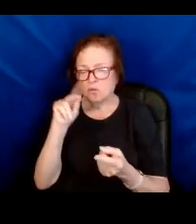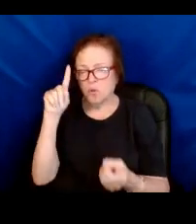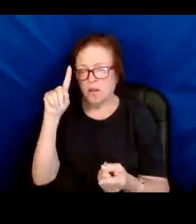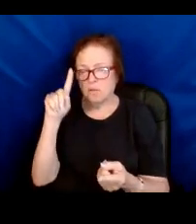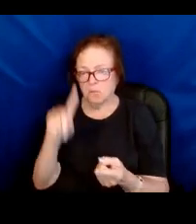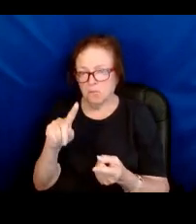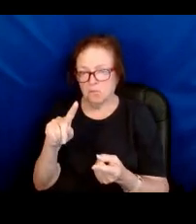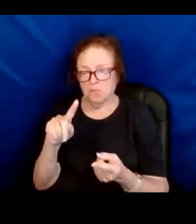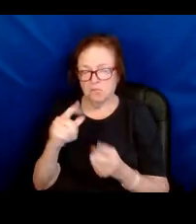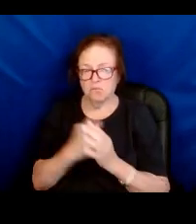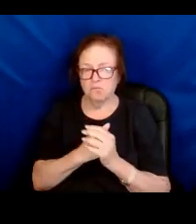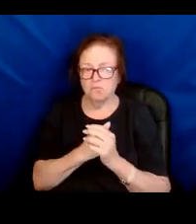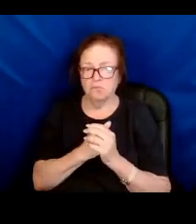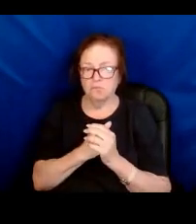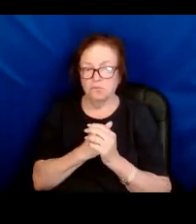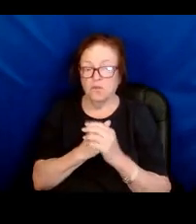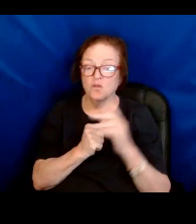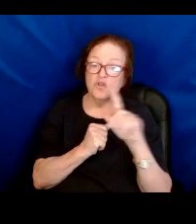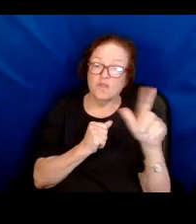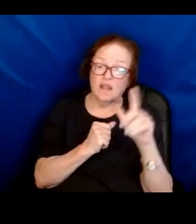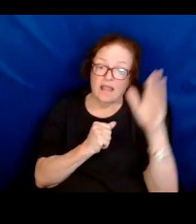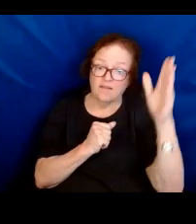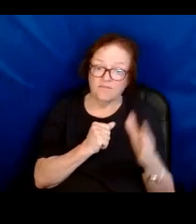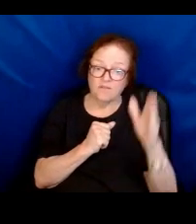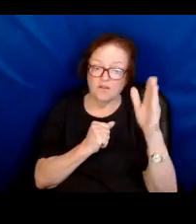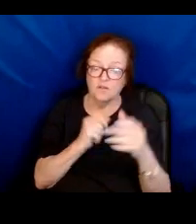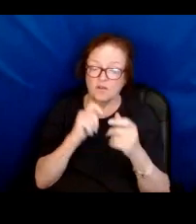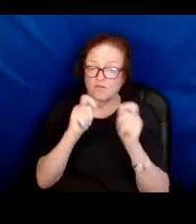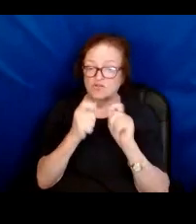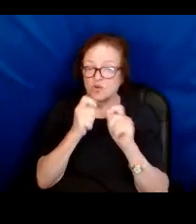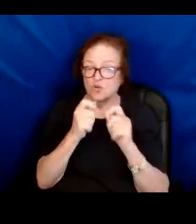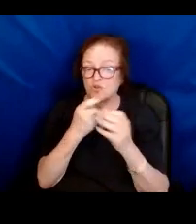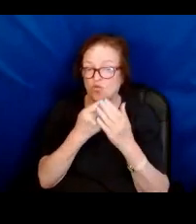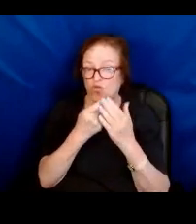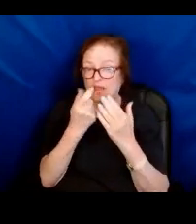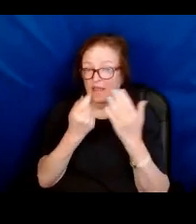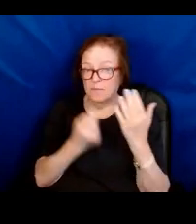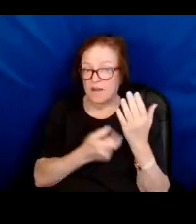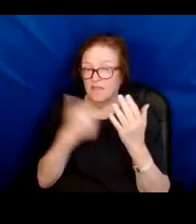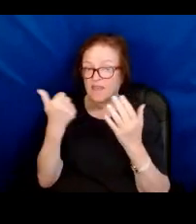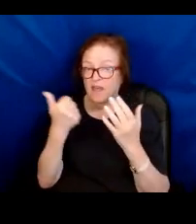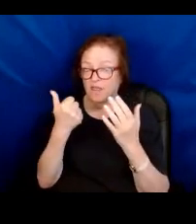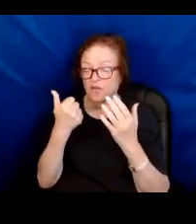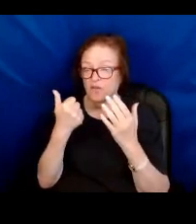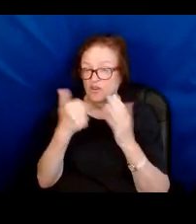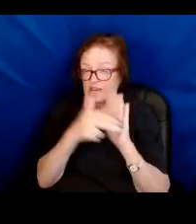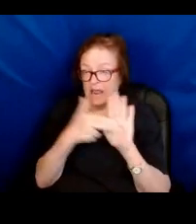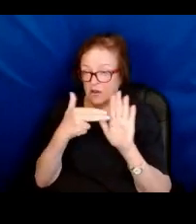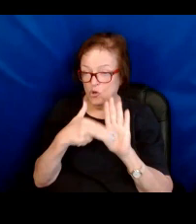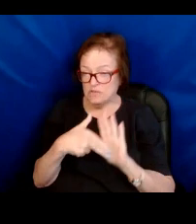And so this last slide, just shows the adjusted, if we exclude those other diagnoses,